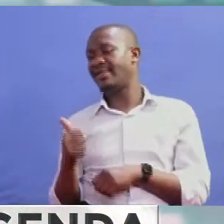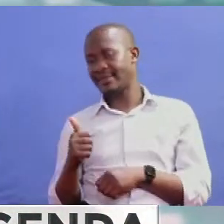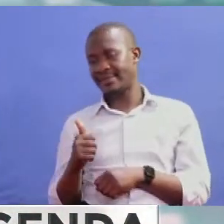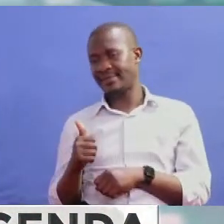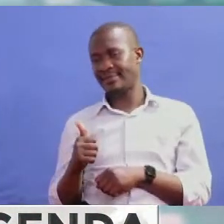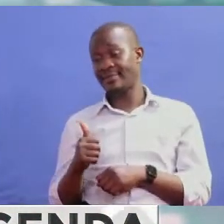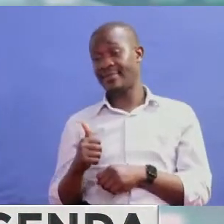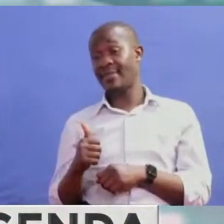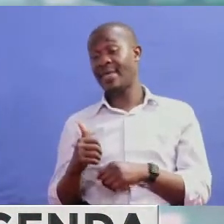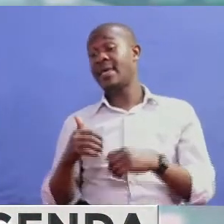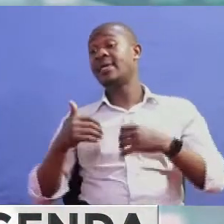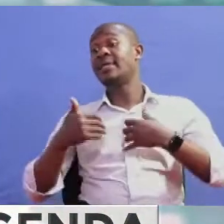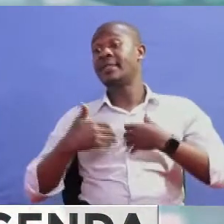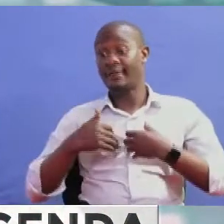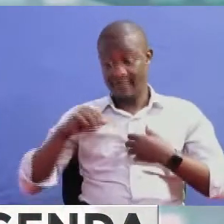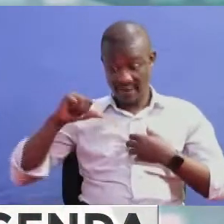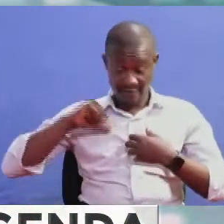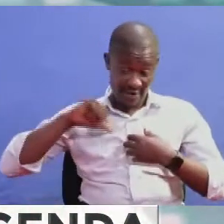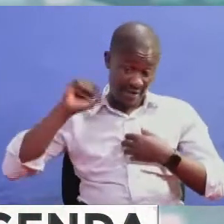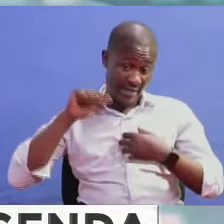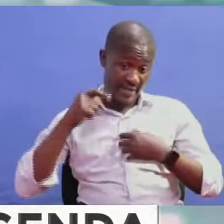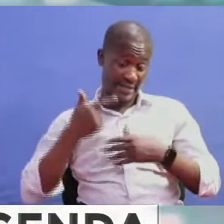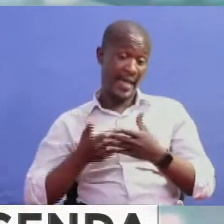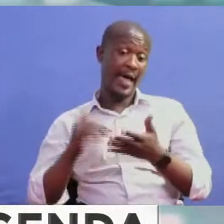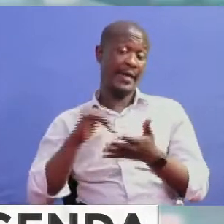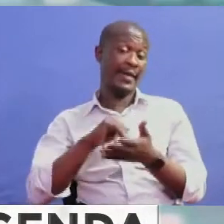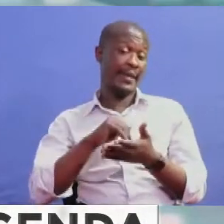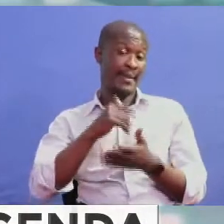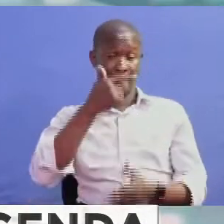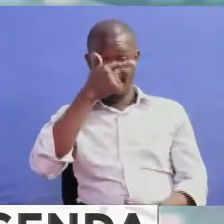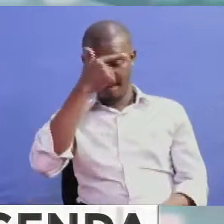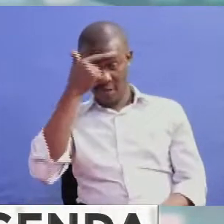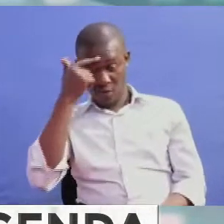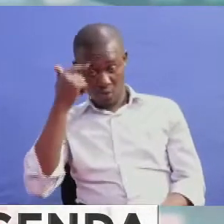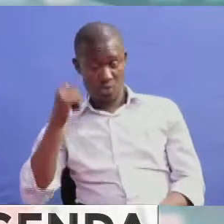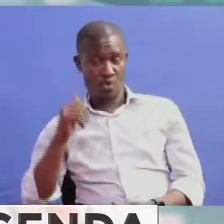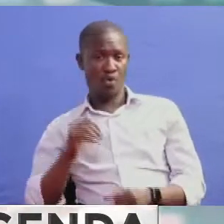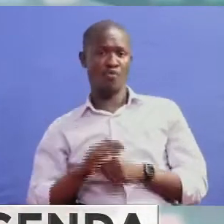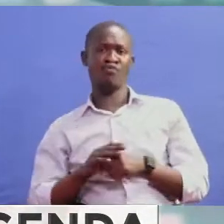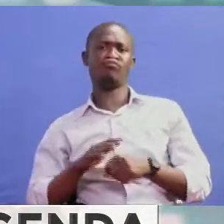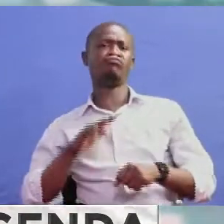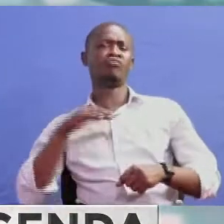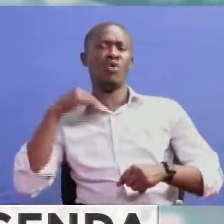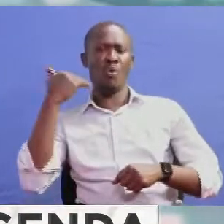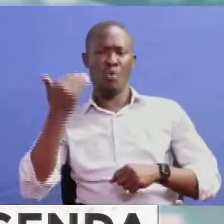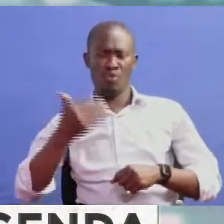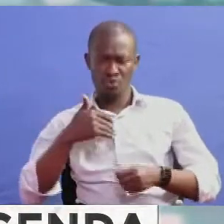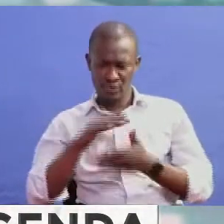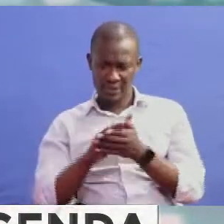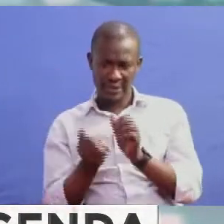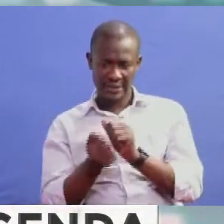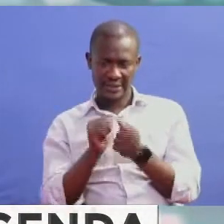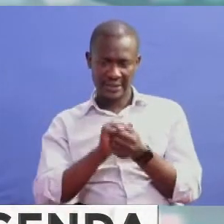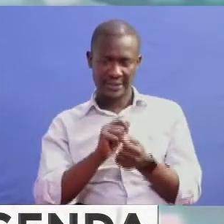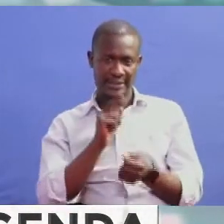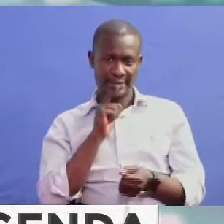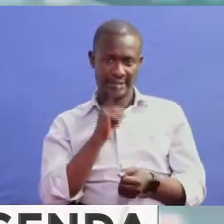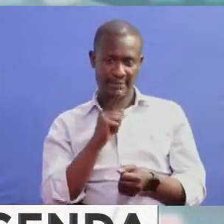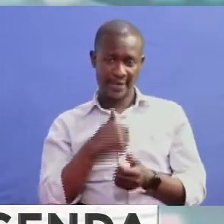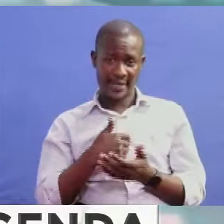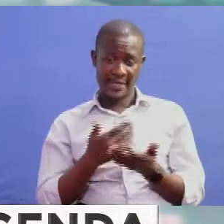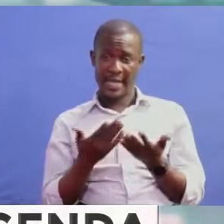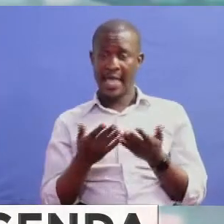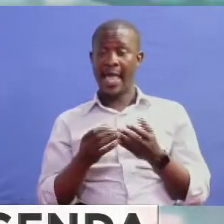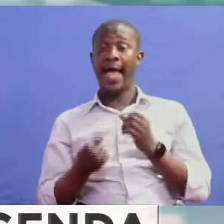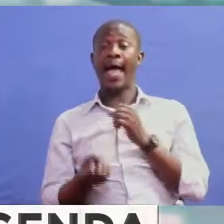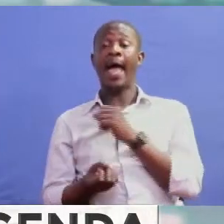However, it has its advantage because, again, because of the ever-changing customer demands, it's always advisable